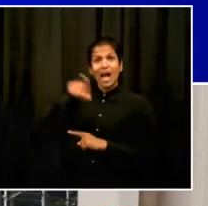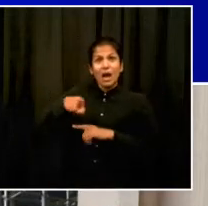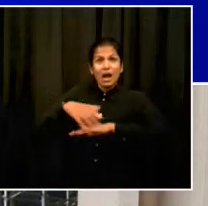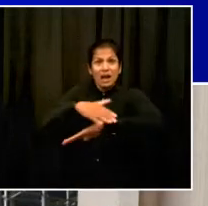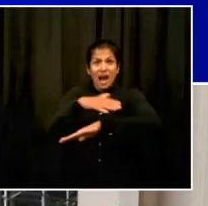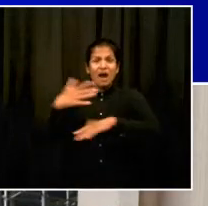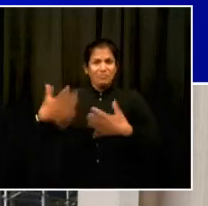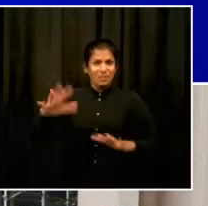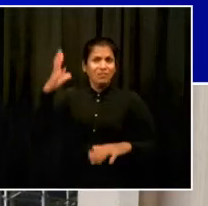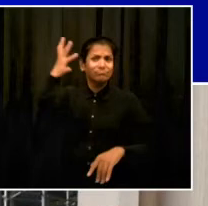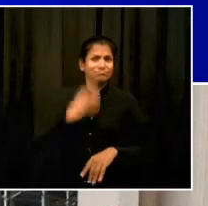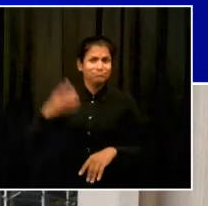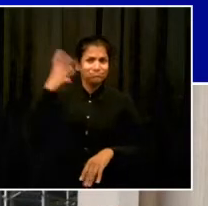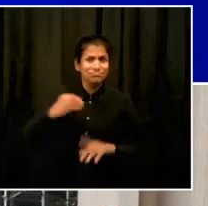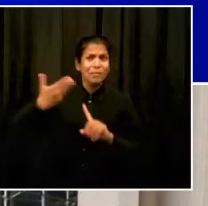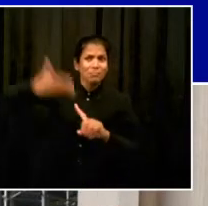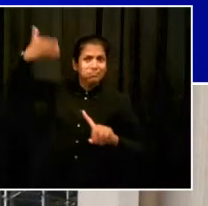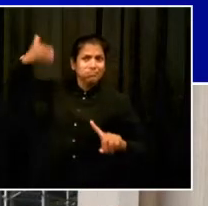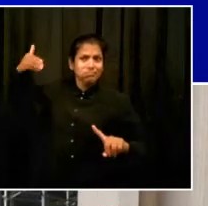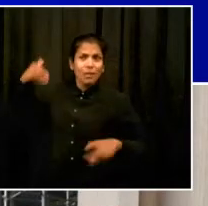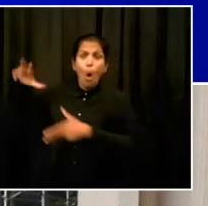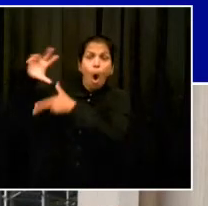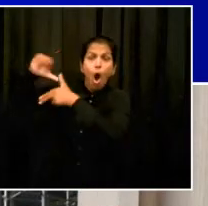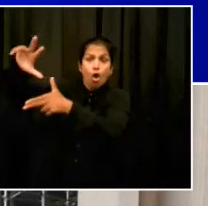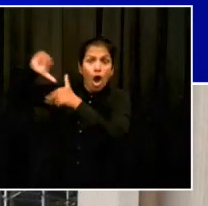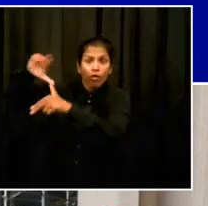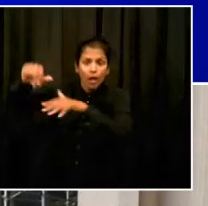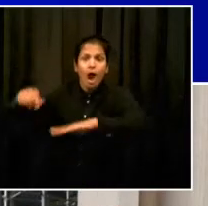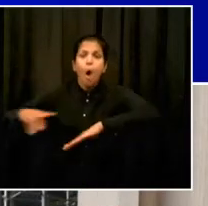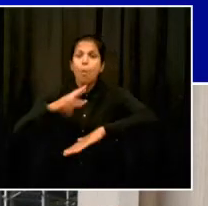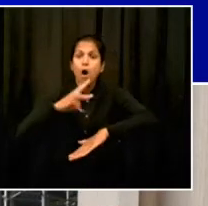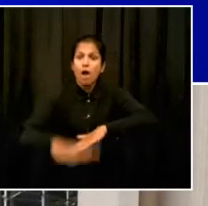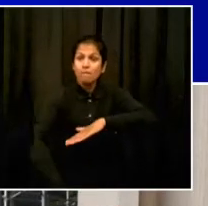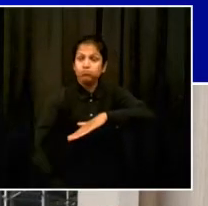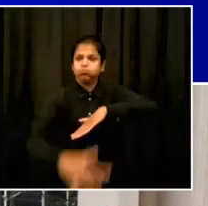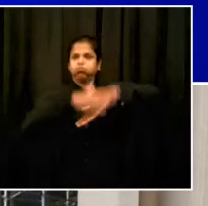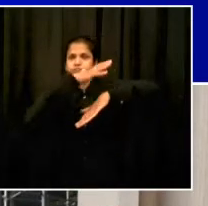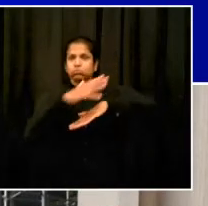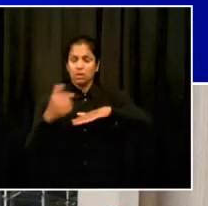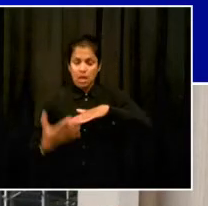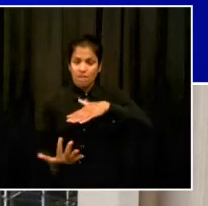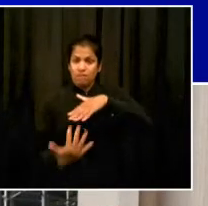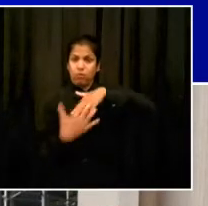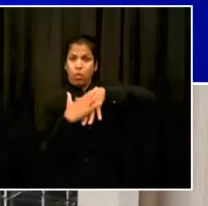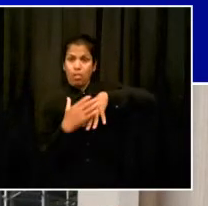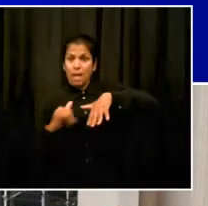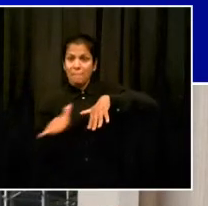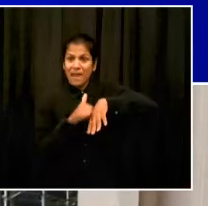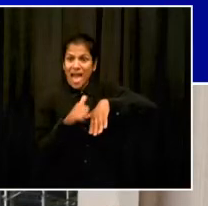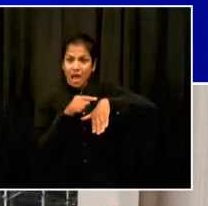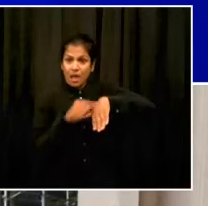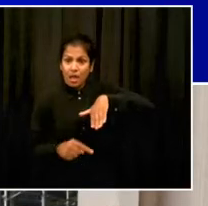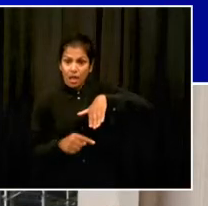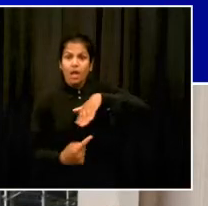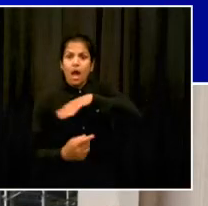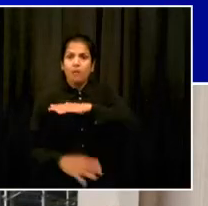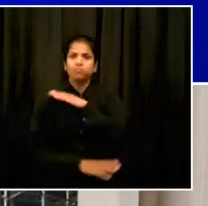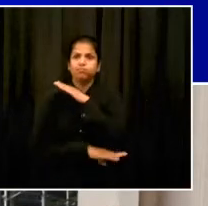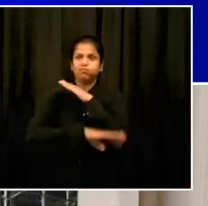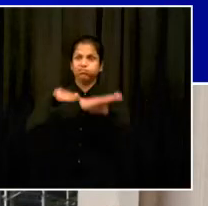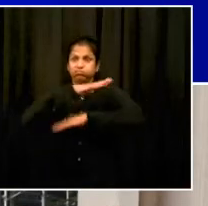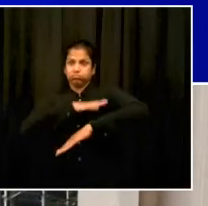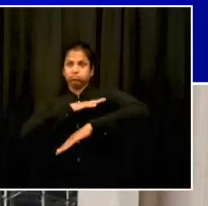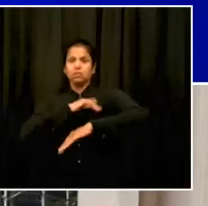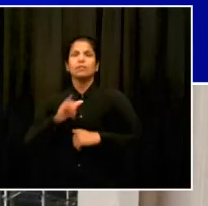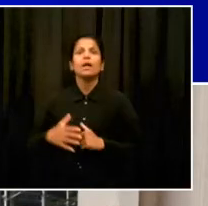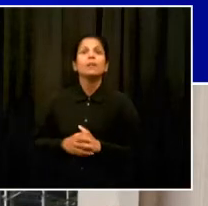lessons from that disaster and so many other things we've seen with global warming. So you can see the great work that our city team did